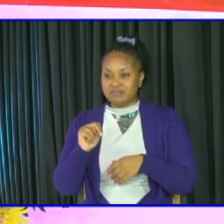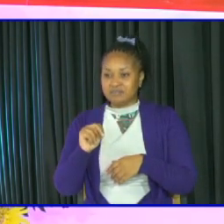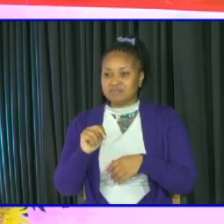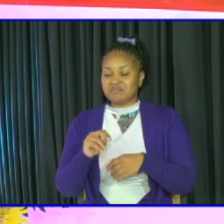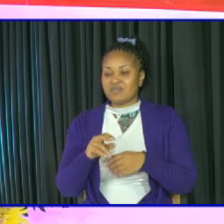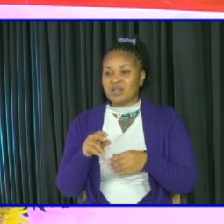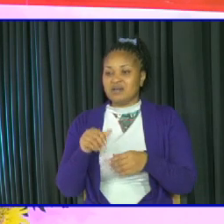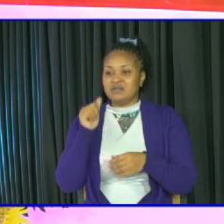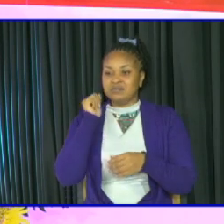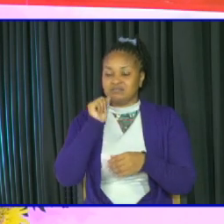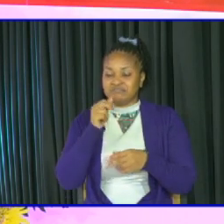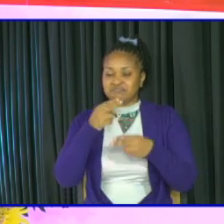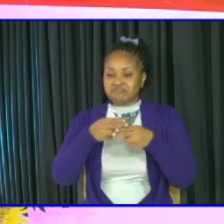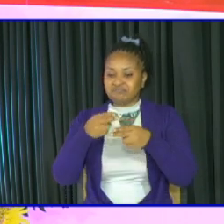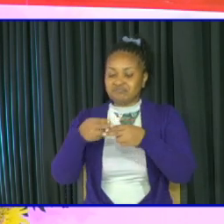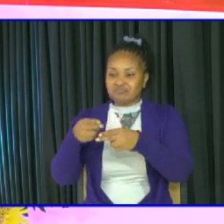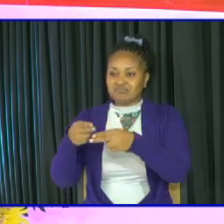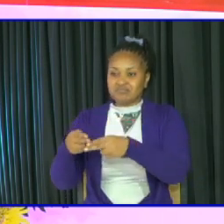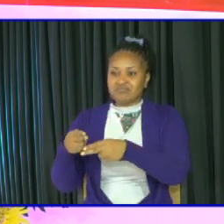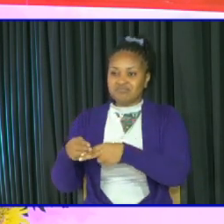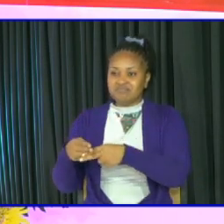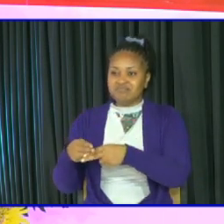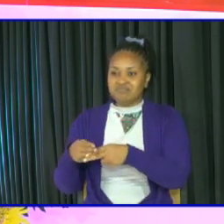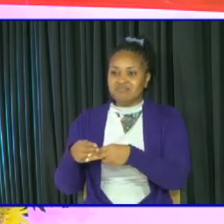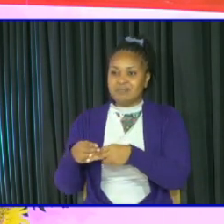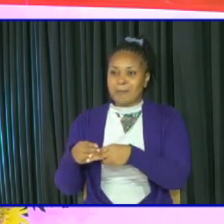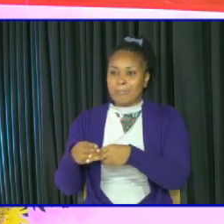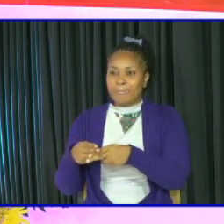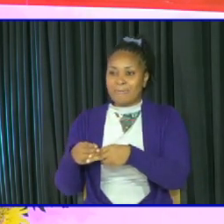Shauna McLean, Volerick Higgs,